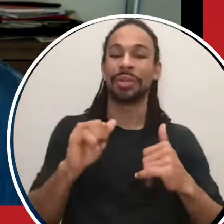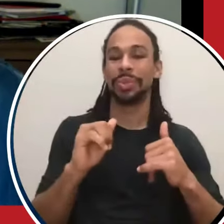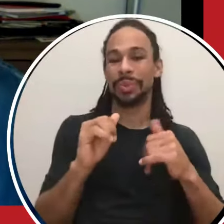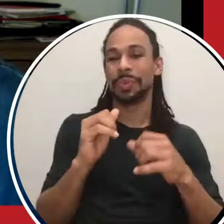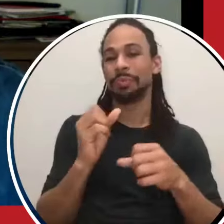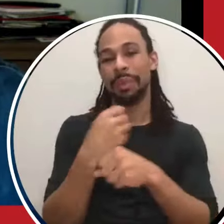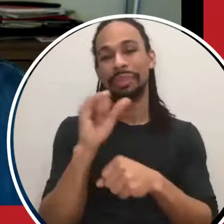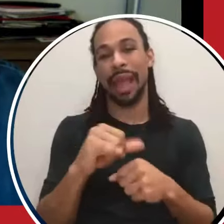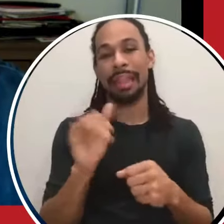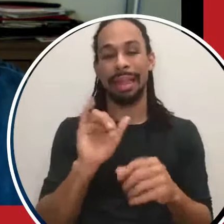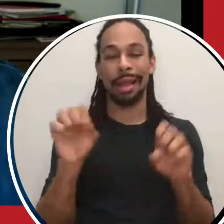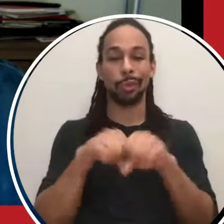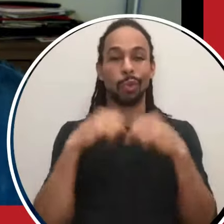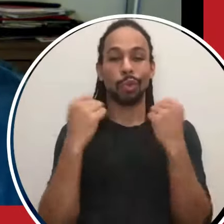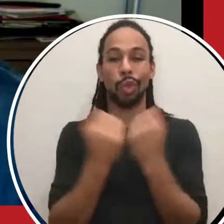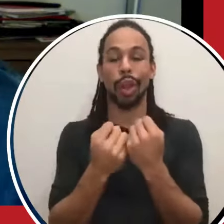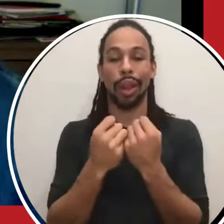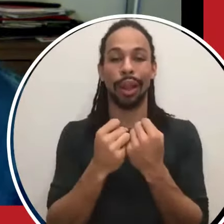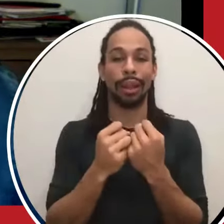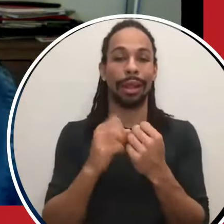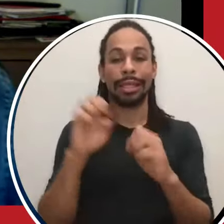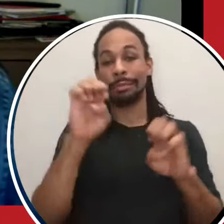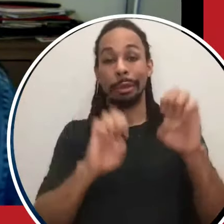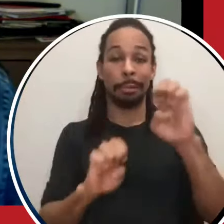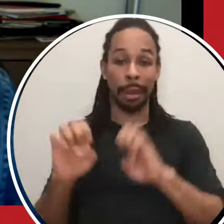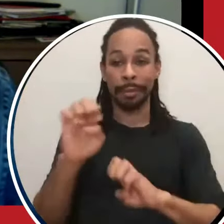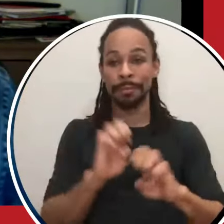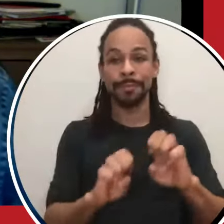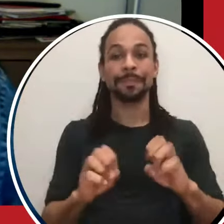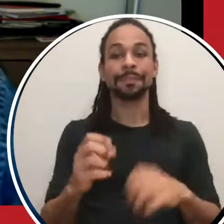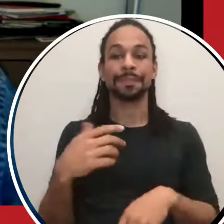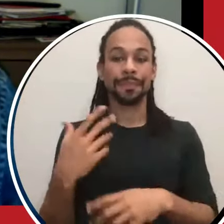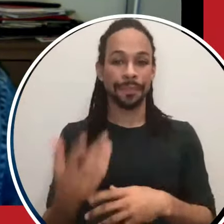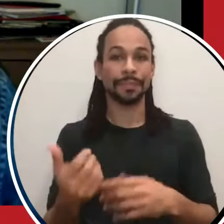getting a bunch of people to go out and hit the streets and knock on doors.